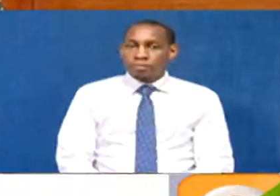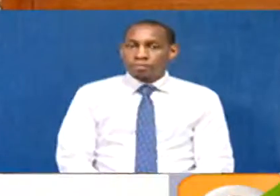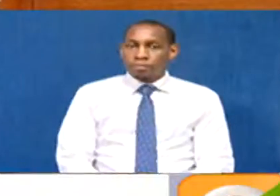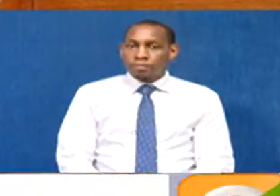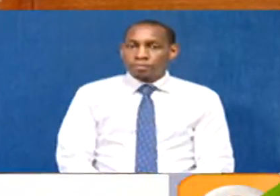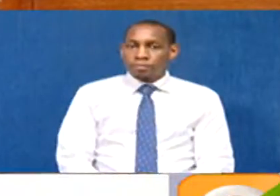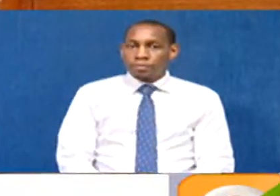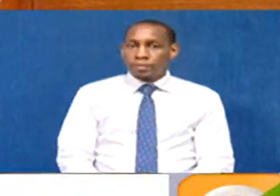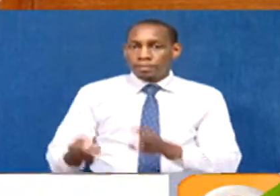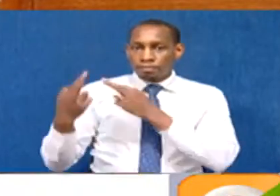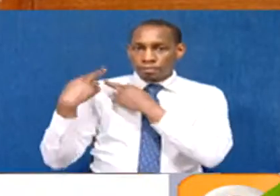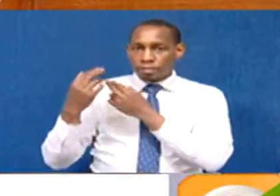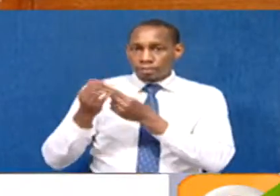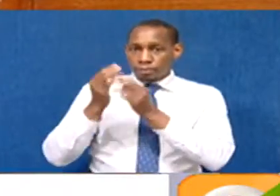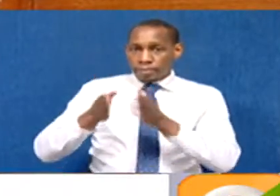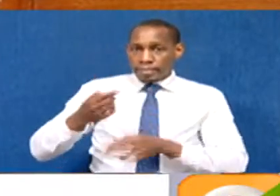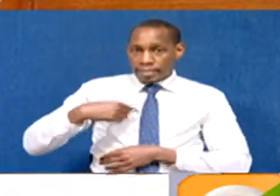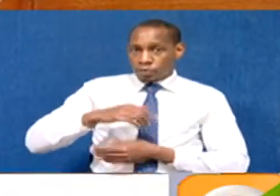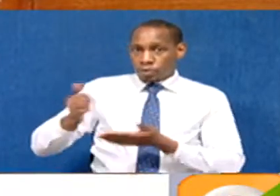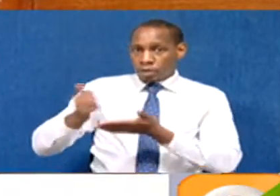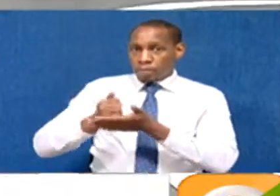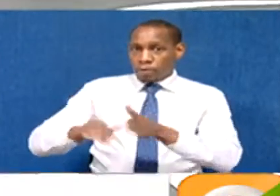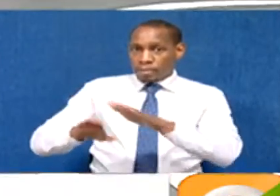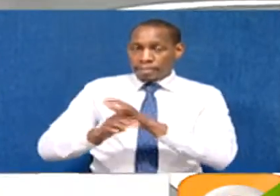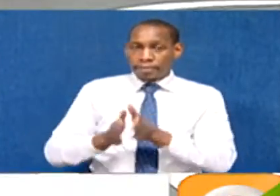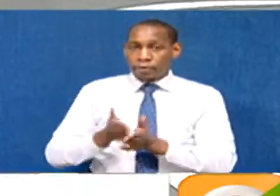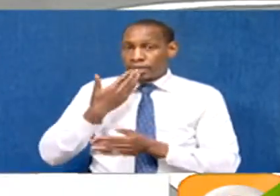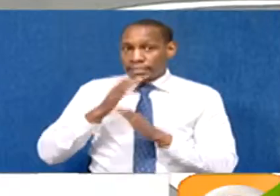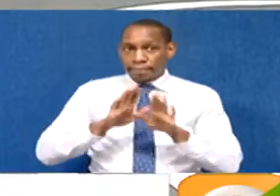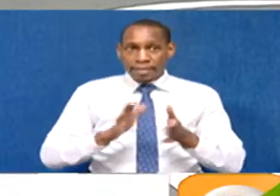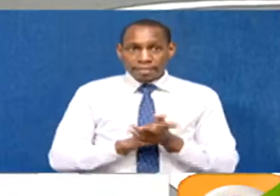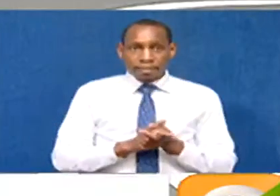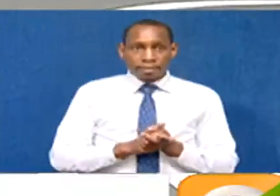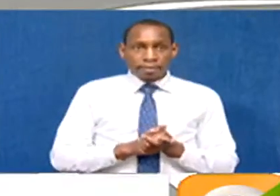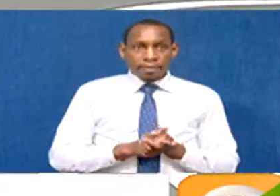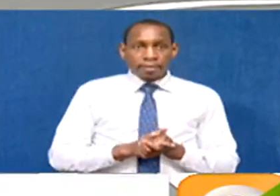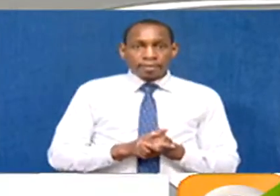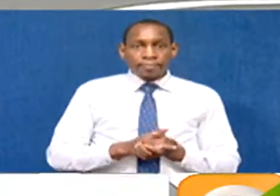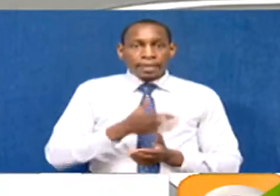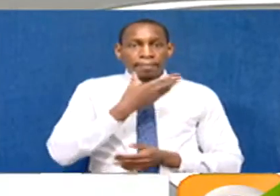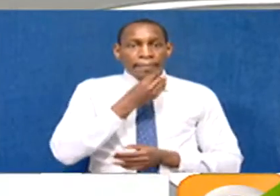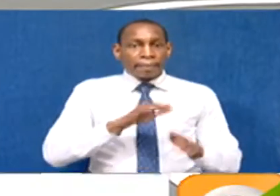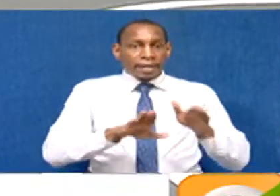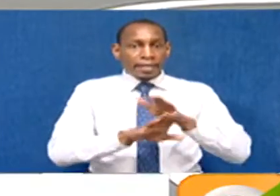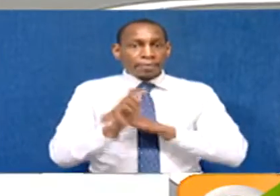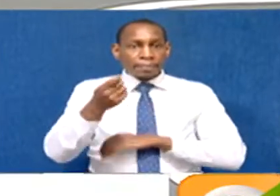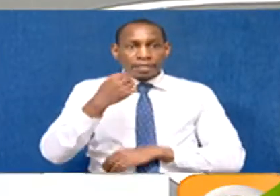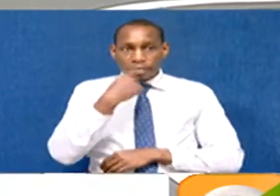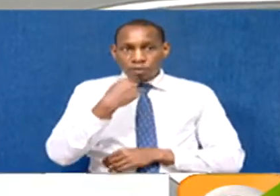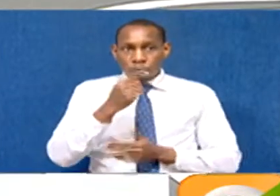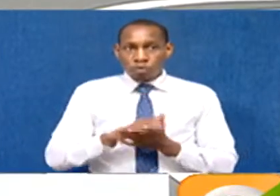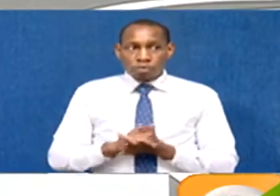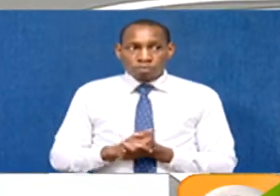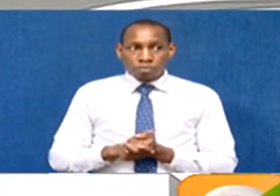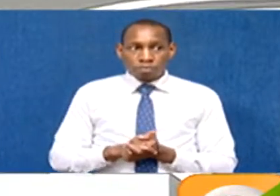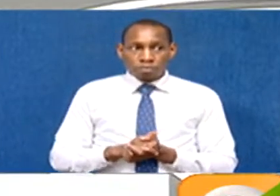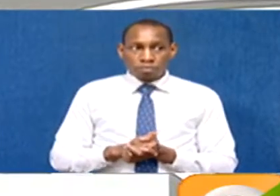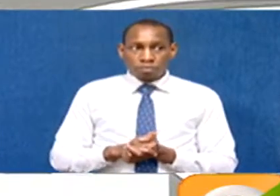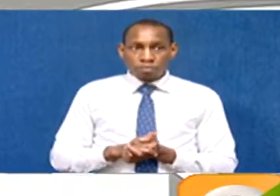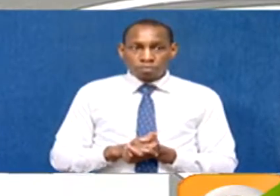partners. So you're just going to leave it like that? Yeah. Okay, who's going to be Baba's running mate? Just for it would not change our, you know.